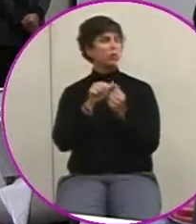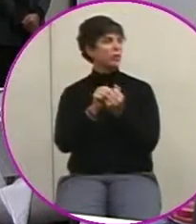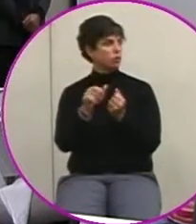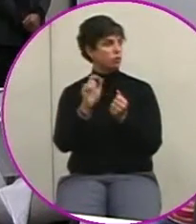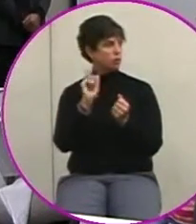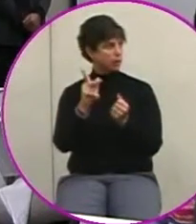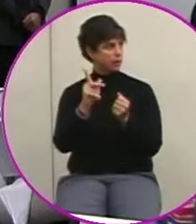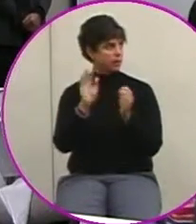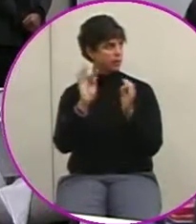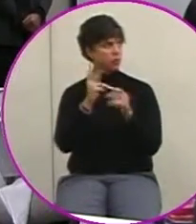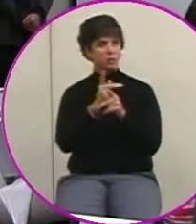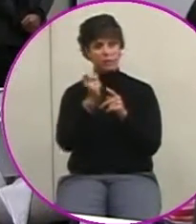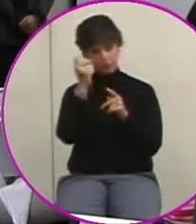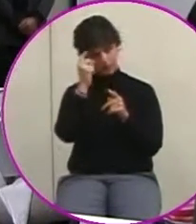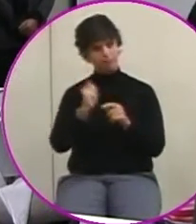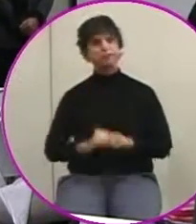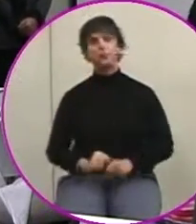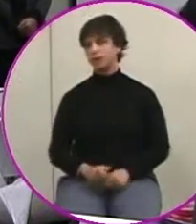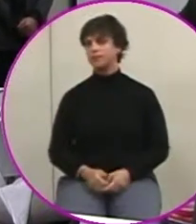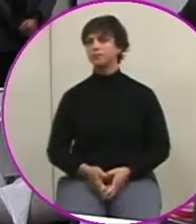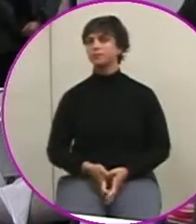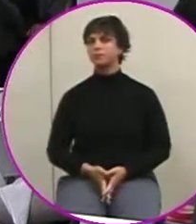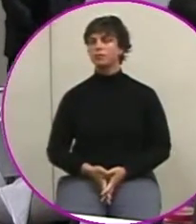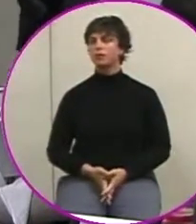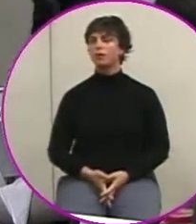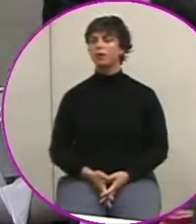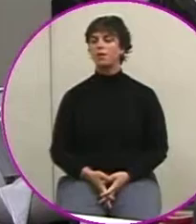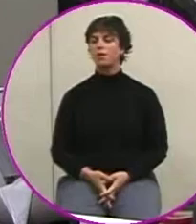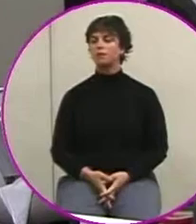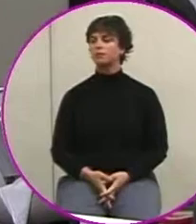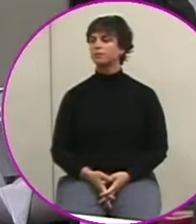Okay? So just keep that in mind. All right, thank you. Good.